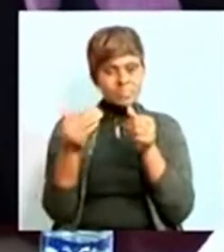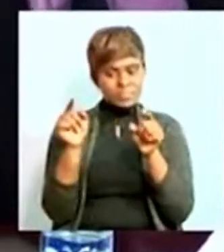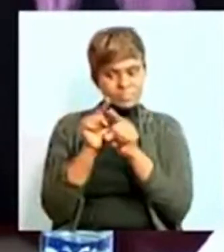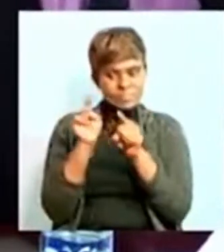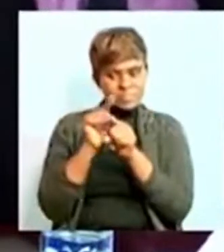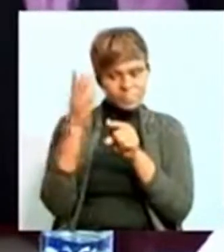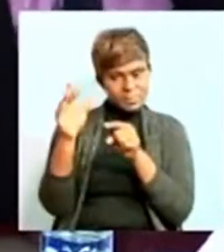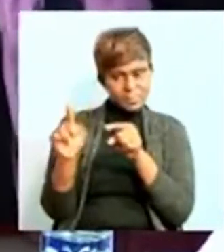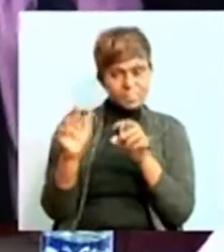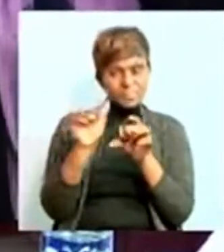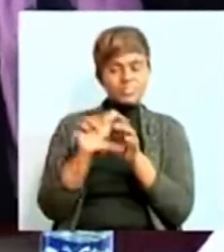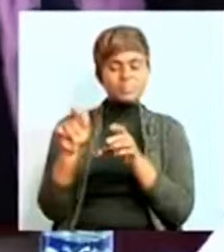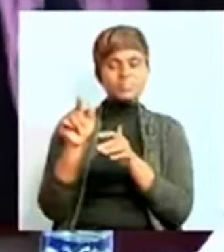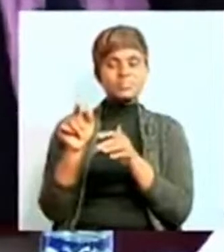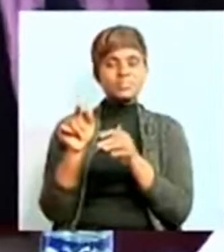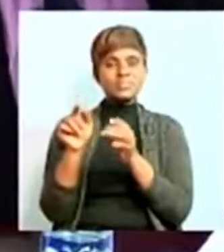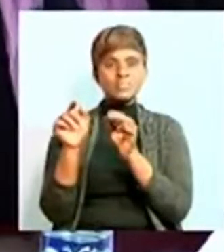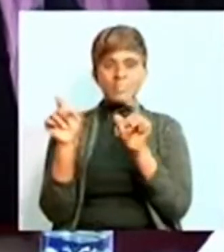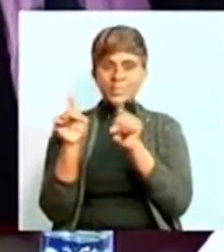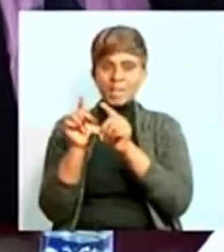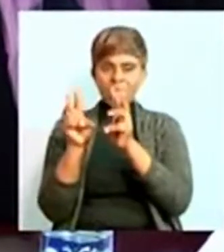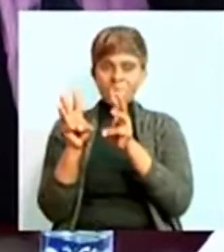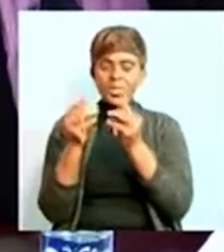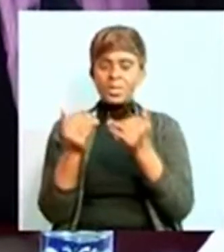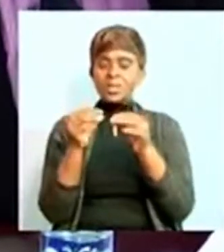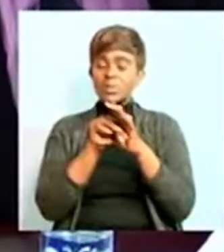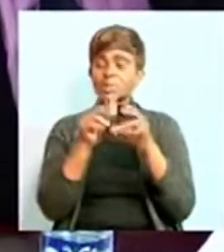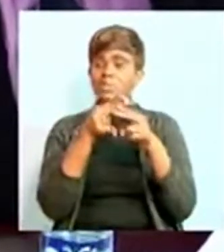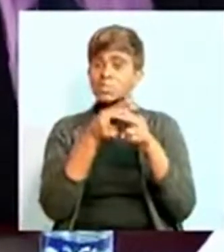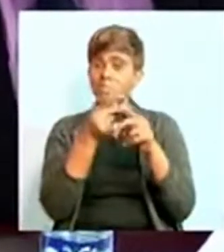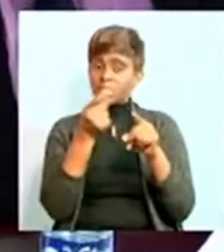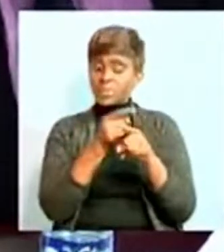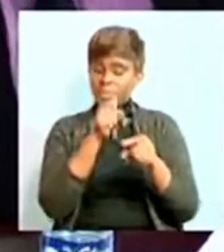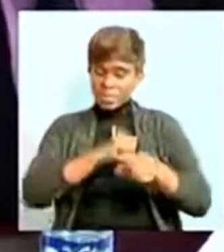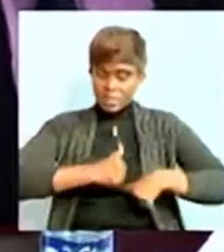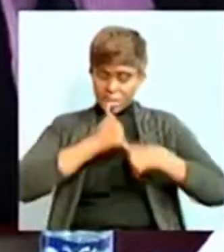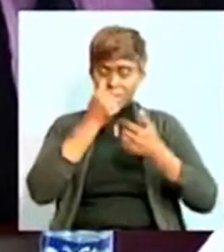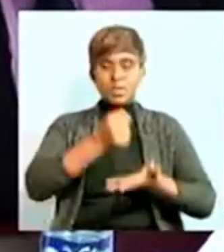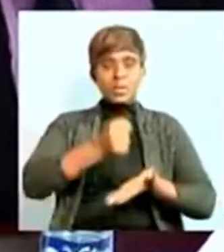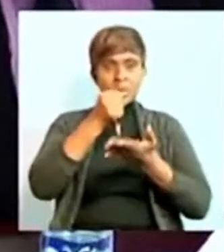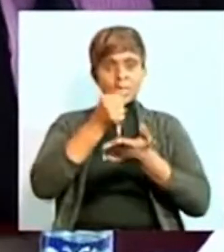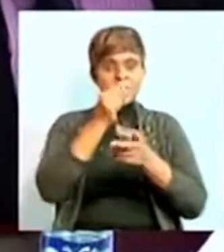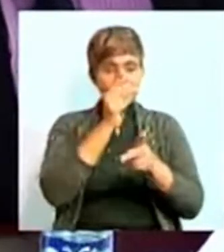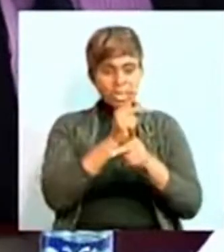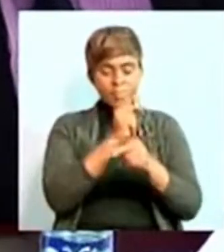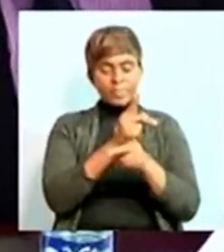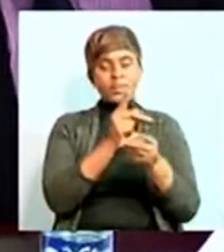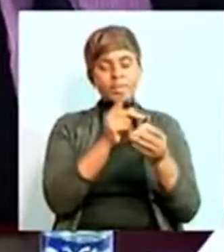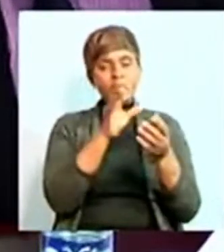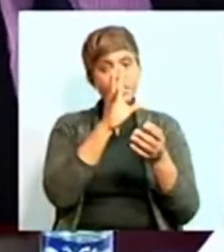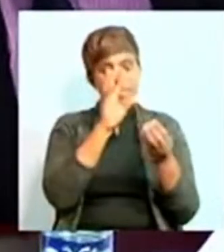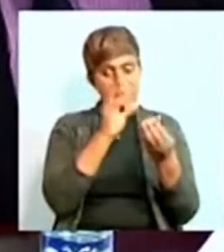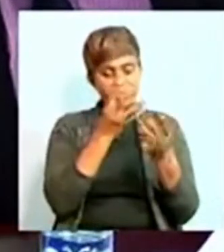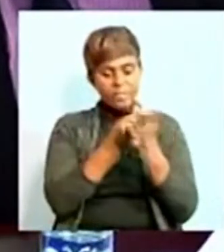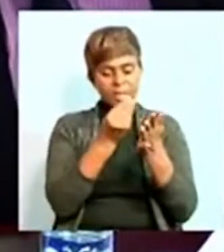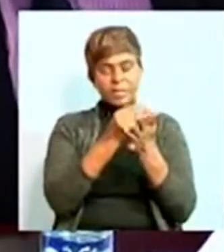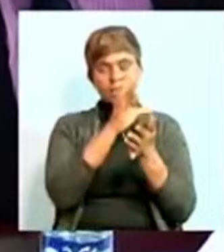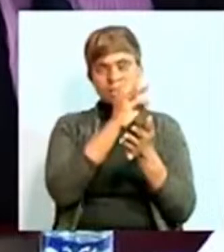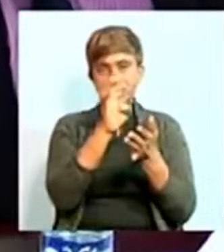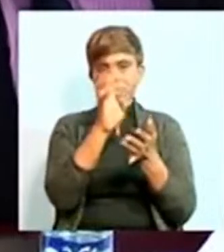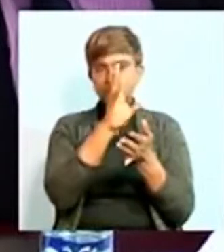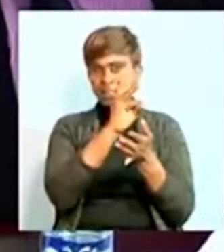it sits on that parameter. So in short, from our budget, we set aside a total of